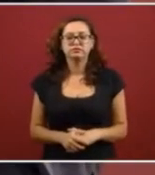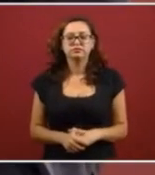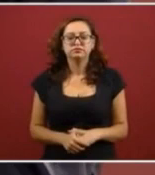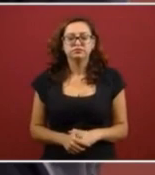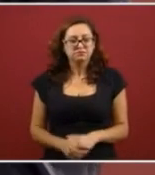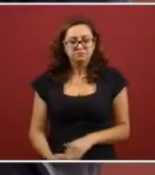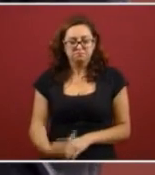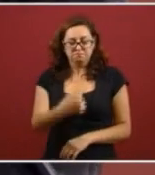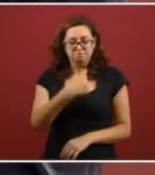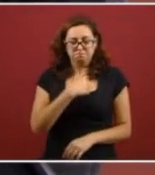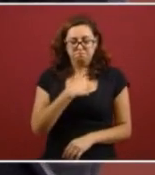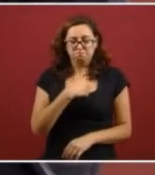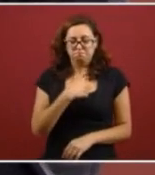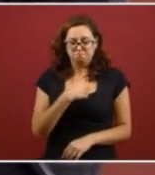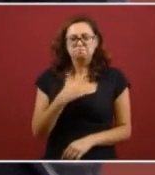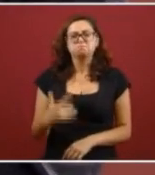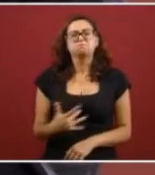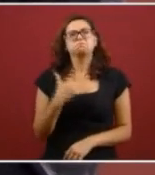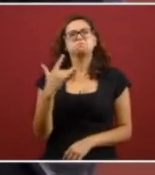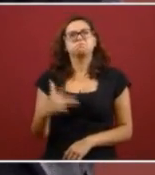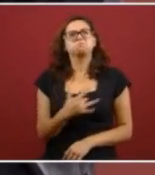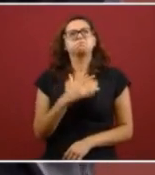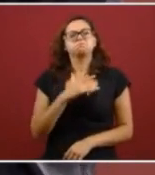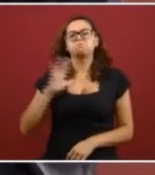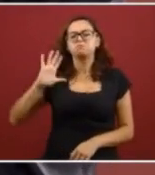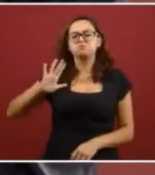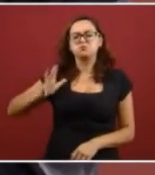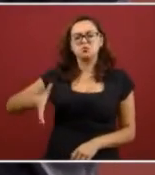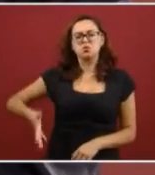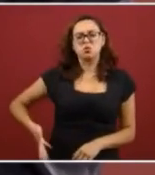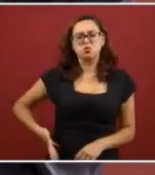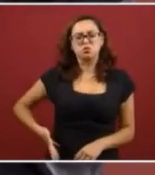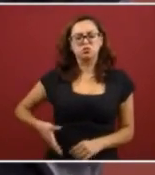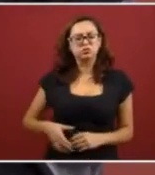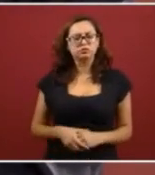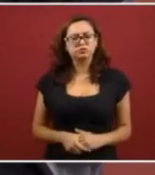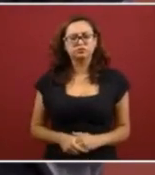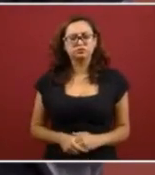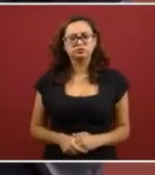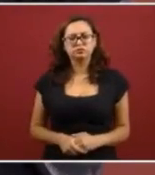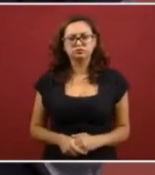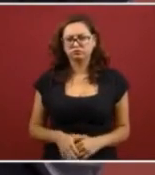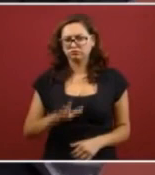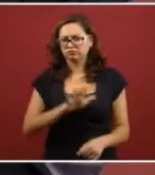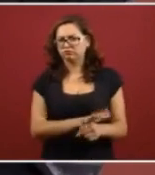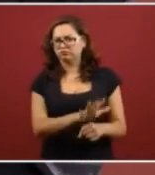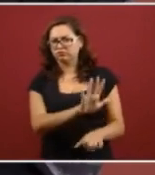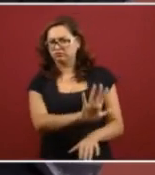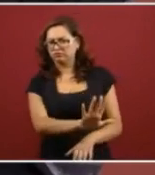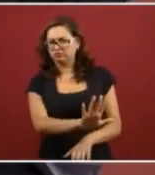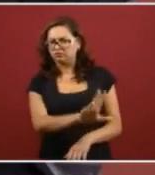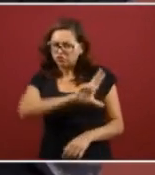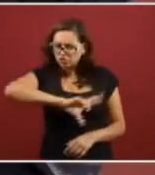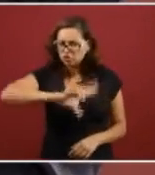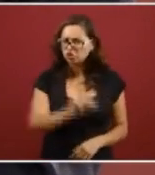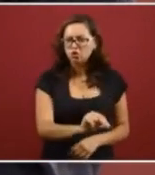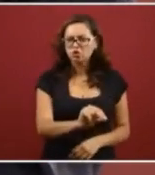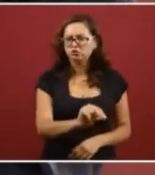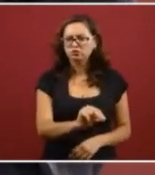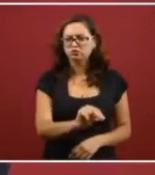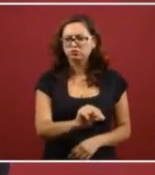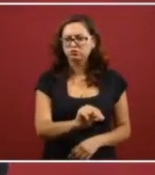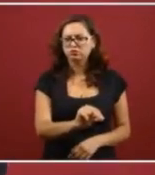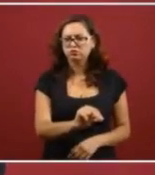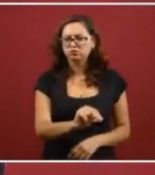or resigned. And that's one of the things de orgullo, that fills me with pride no, the most to have said no a ser